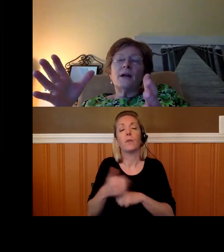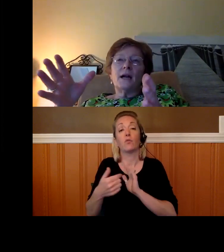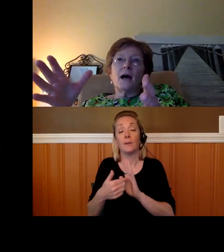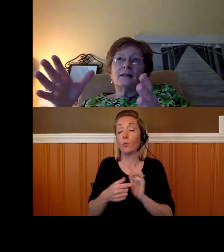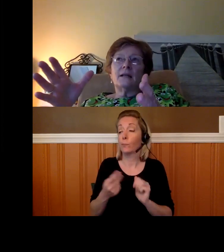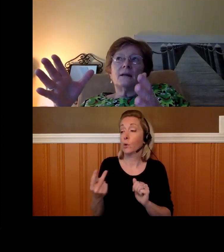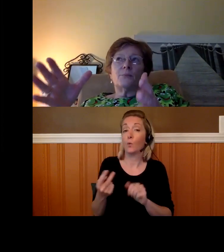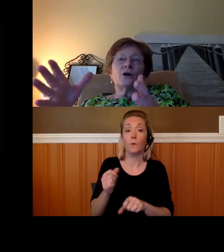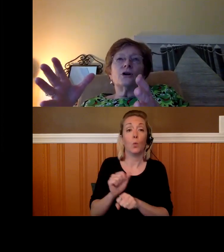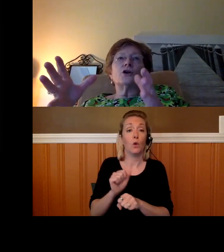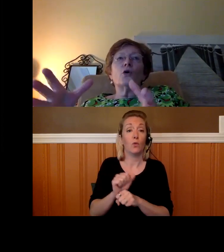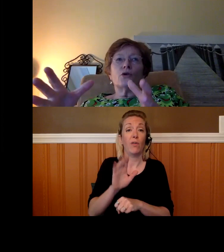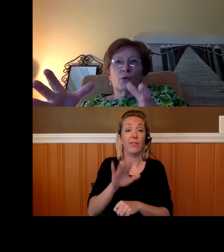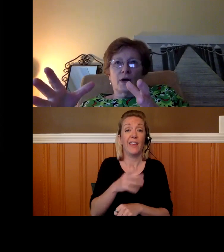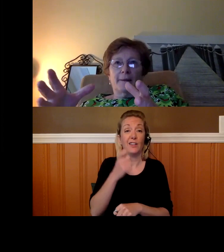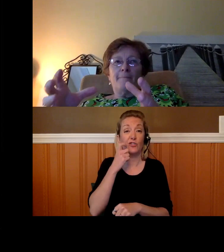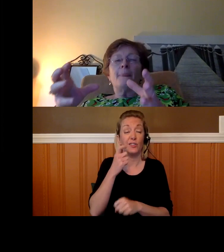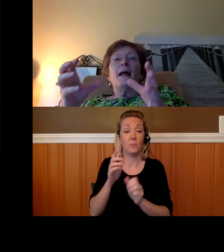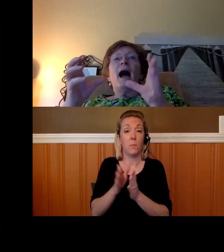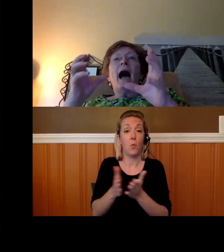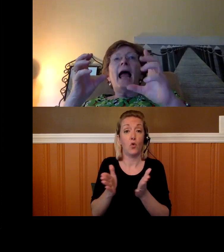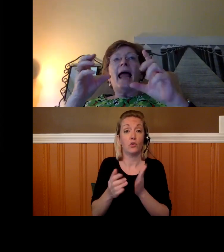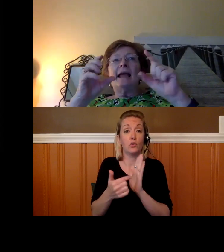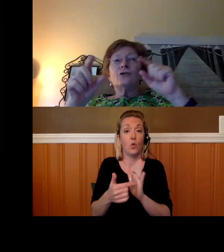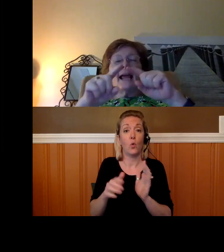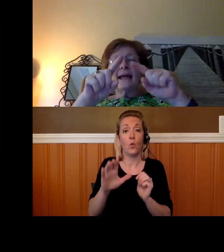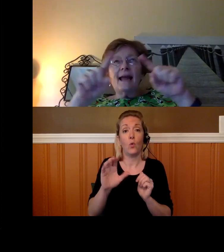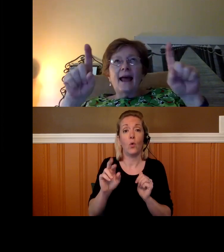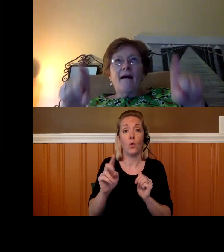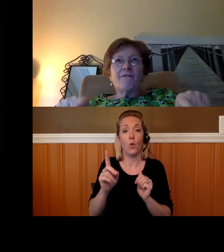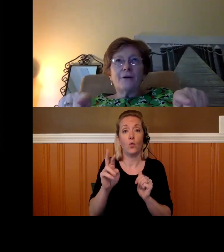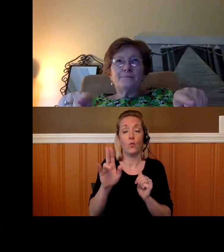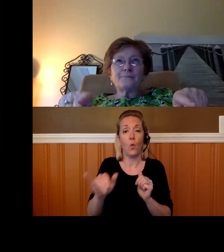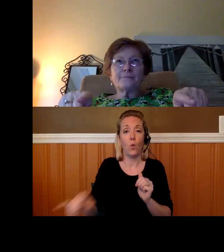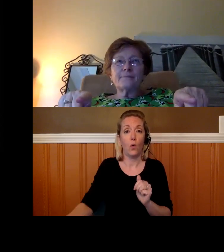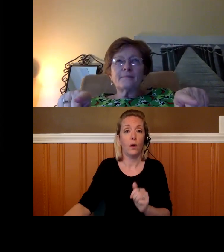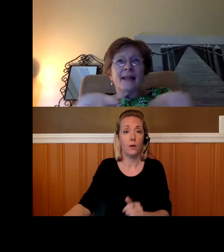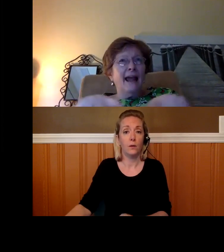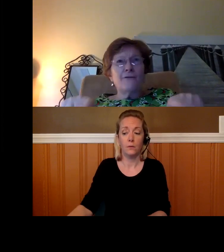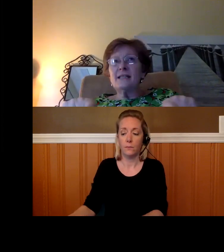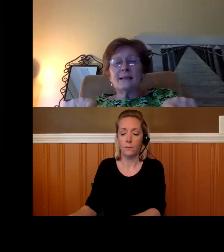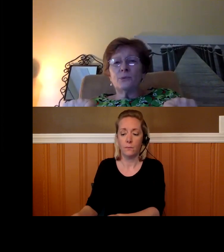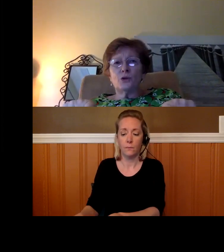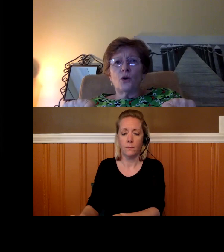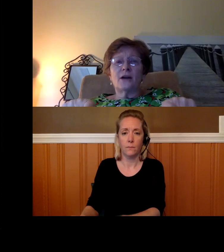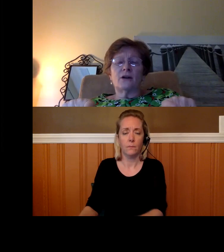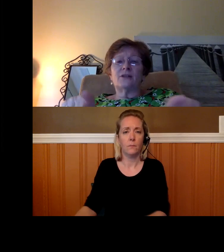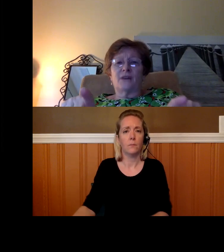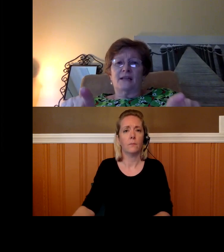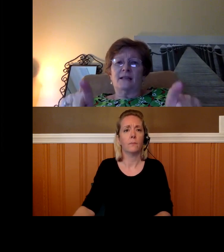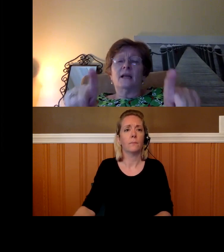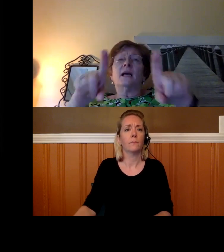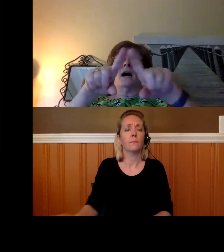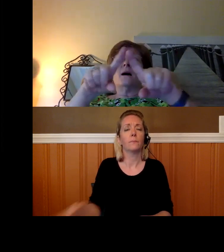on corduroy, you can't have every symbol you want on a device.